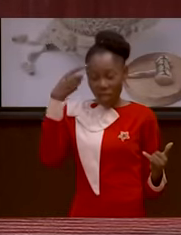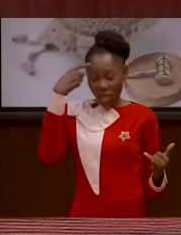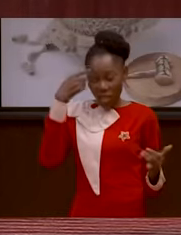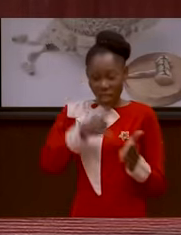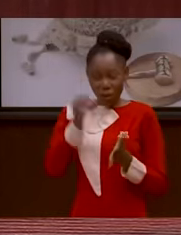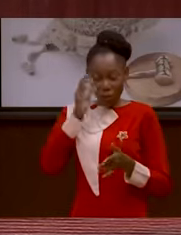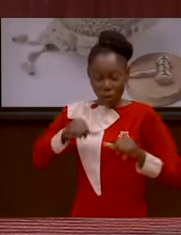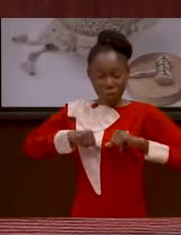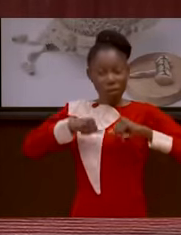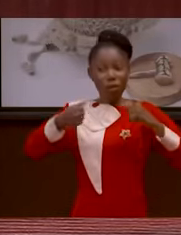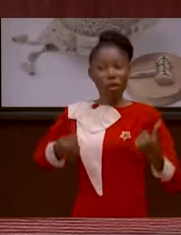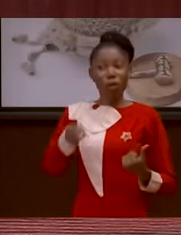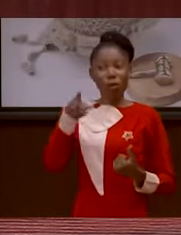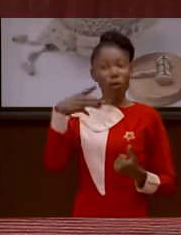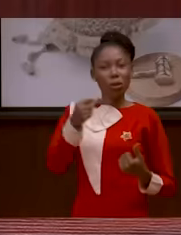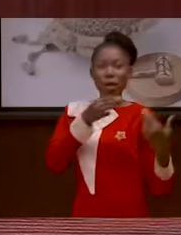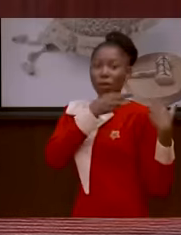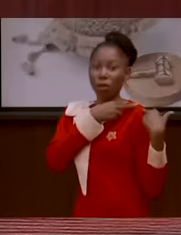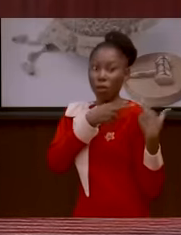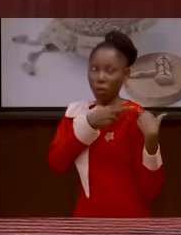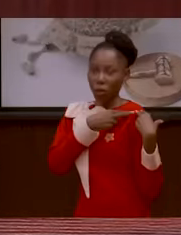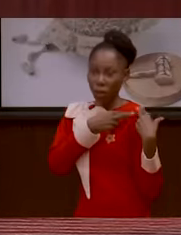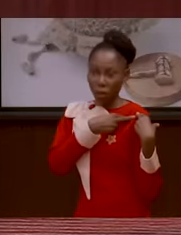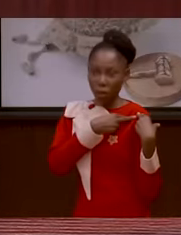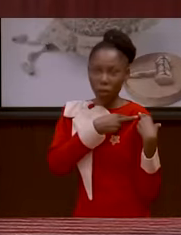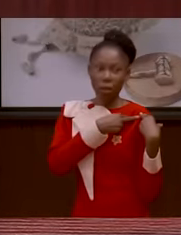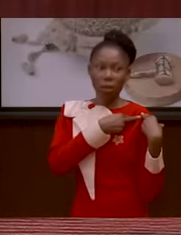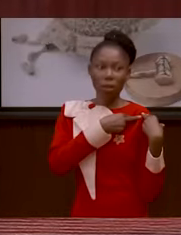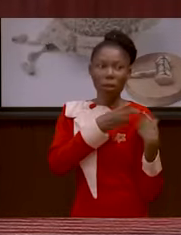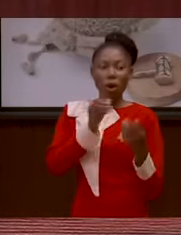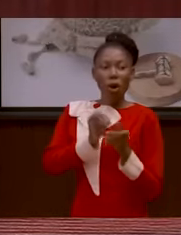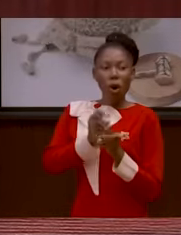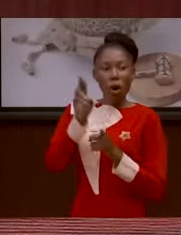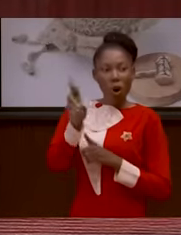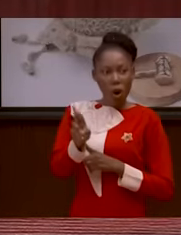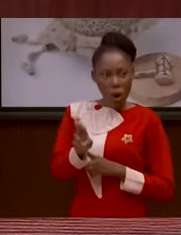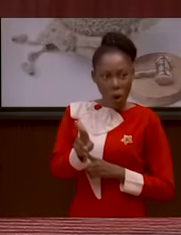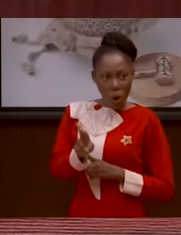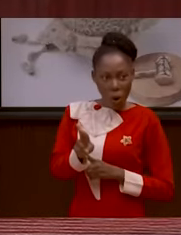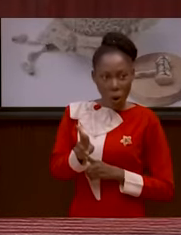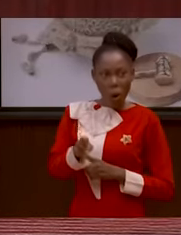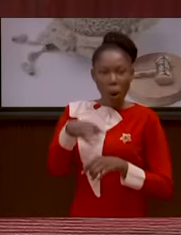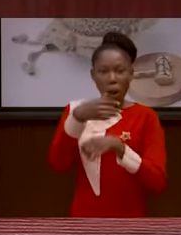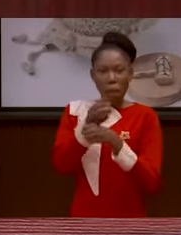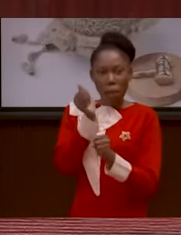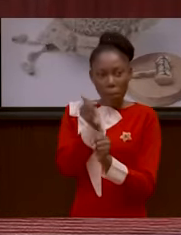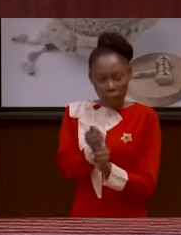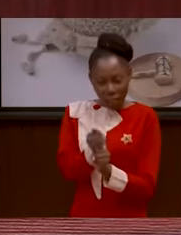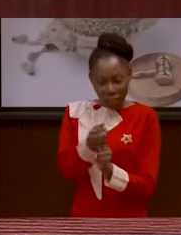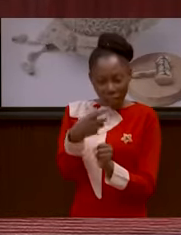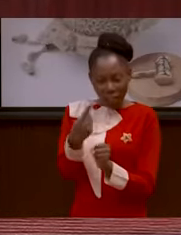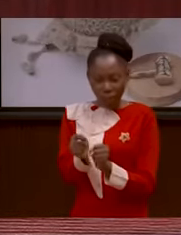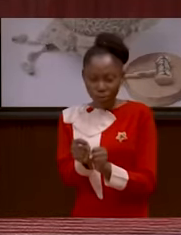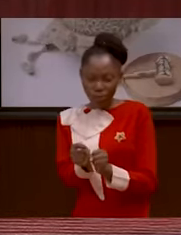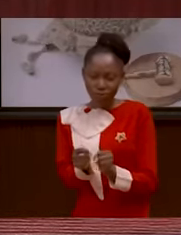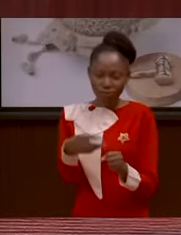responsibility towards the children? Or making the pattern at which